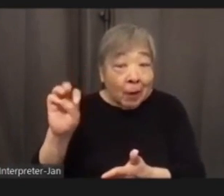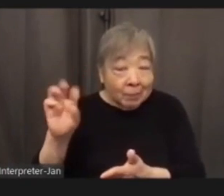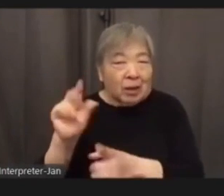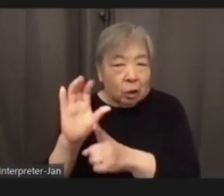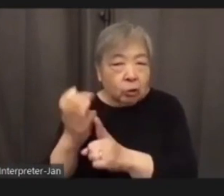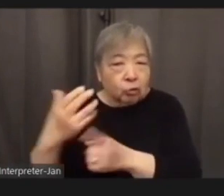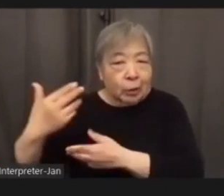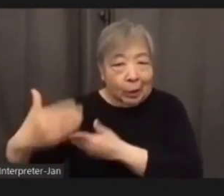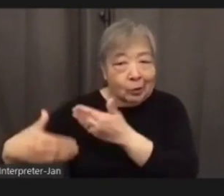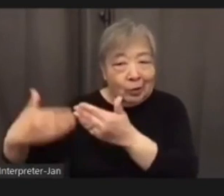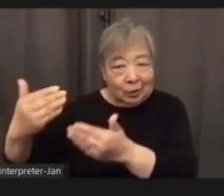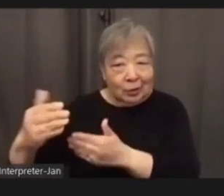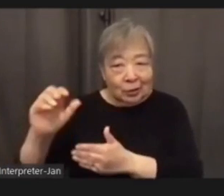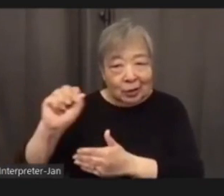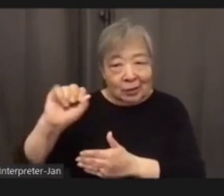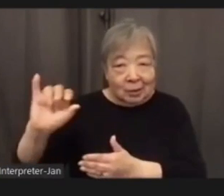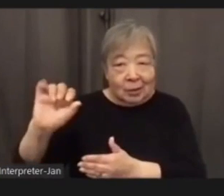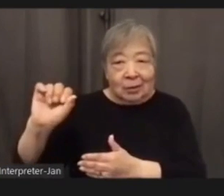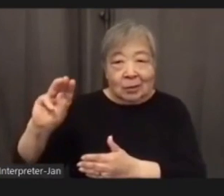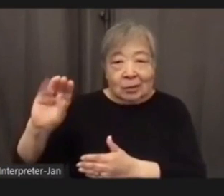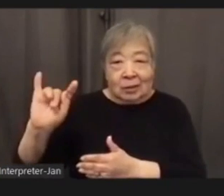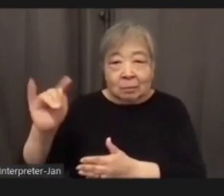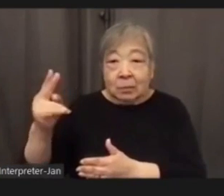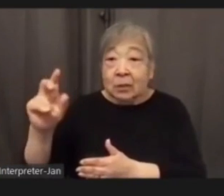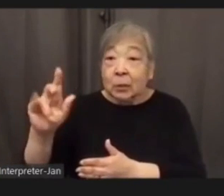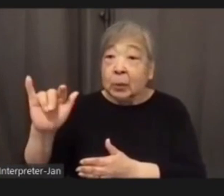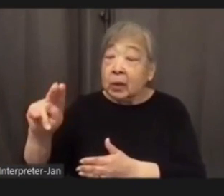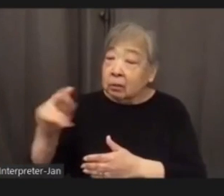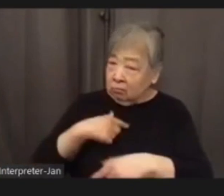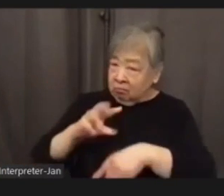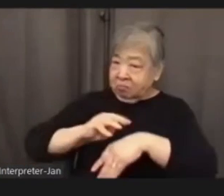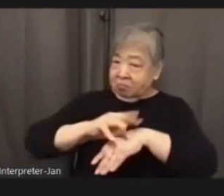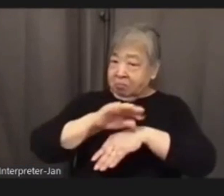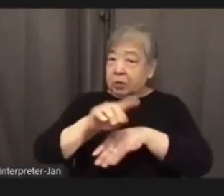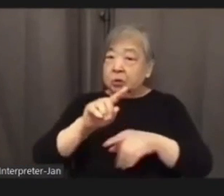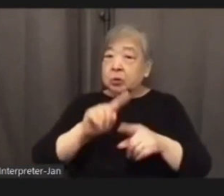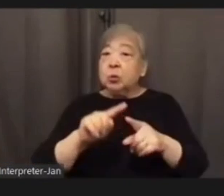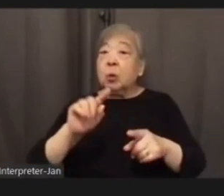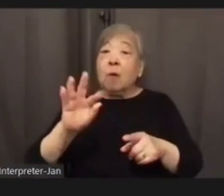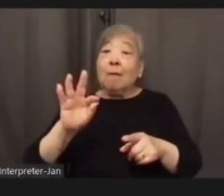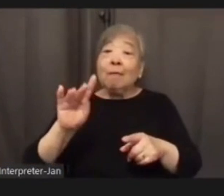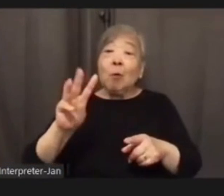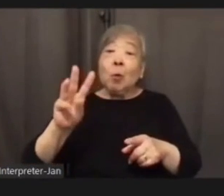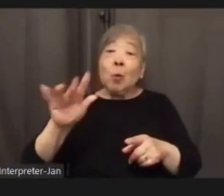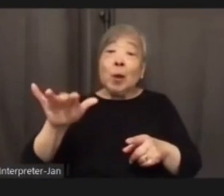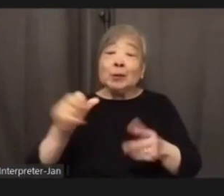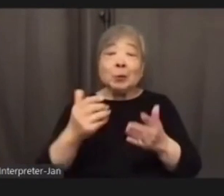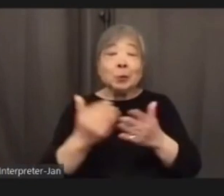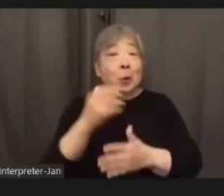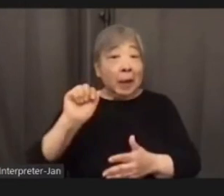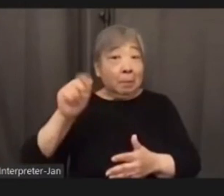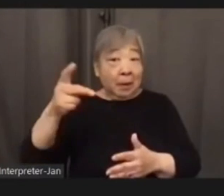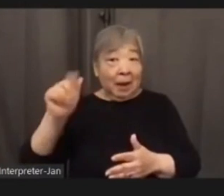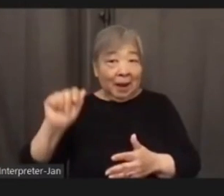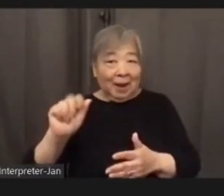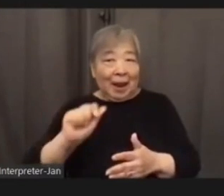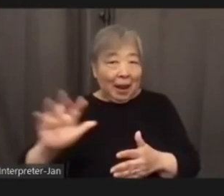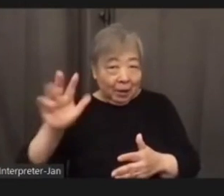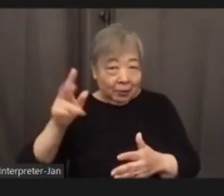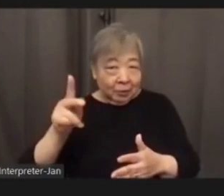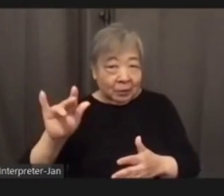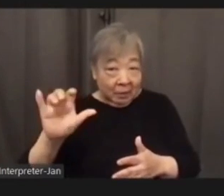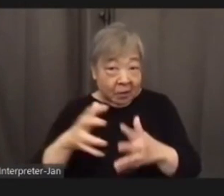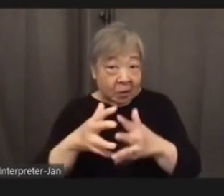at the Smithsonian. I'm an advisor to Folkways' new Asian Pacific America series that you're going to be hearing more